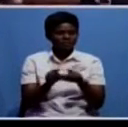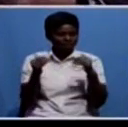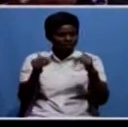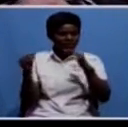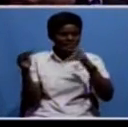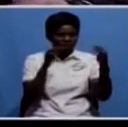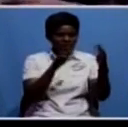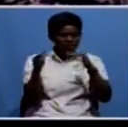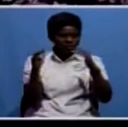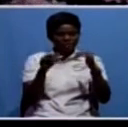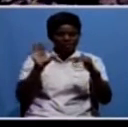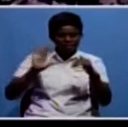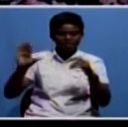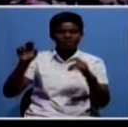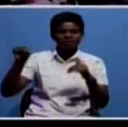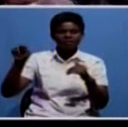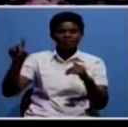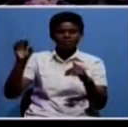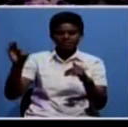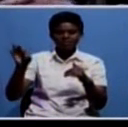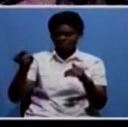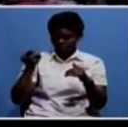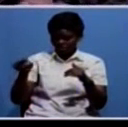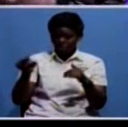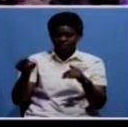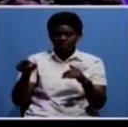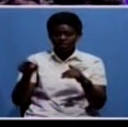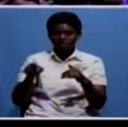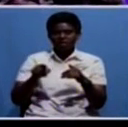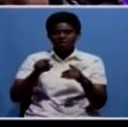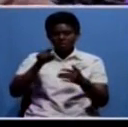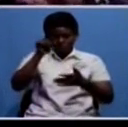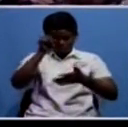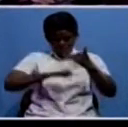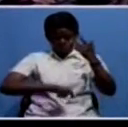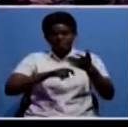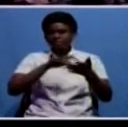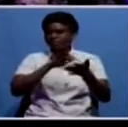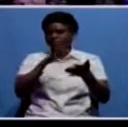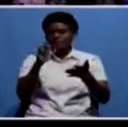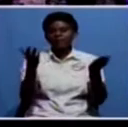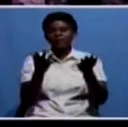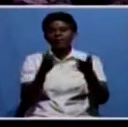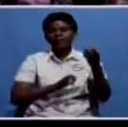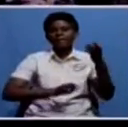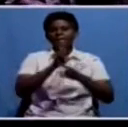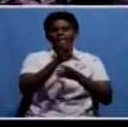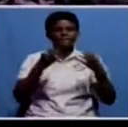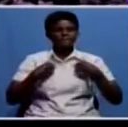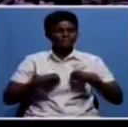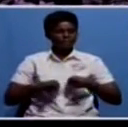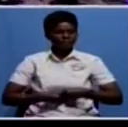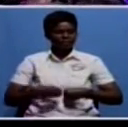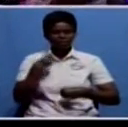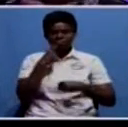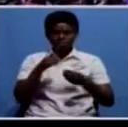argument that were being put at the NDF was that this is less costly than even having executive mayors who need a new